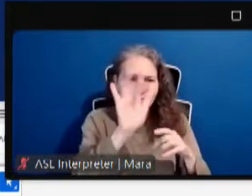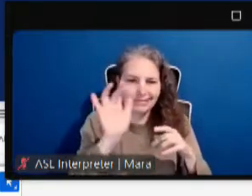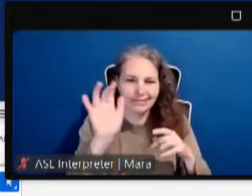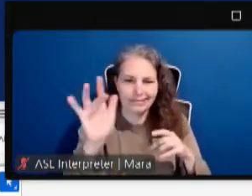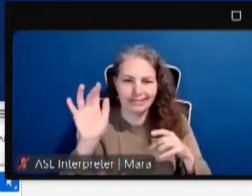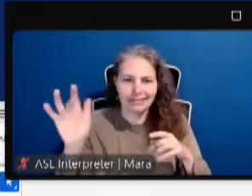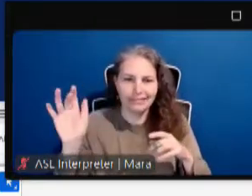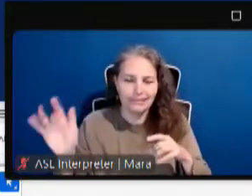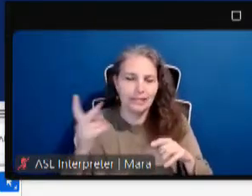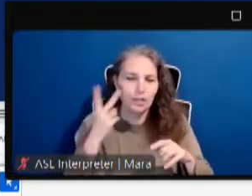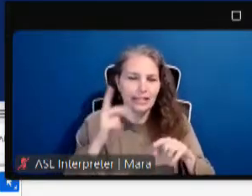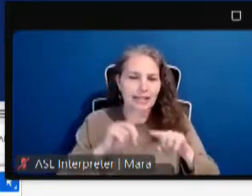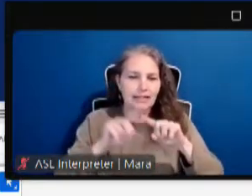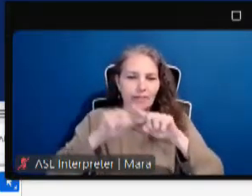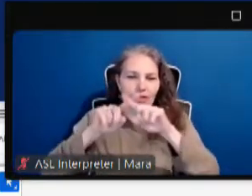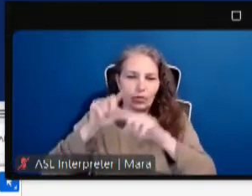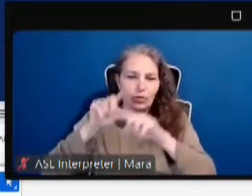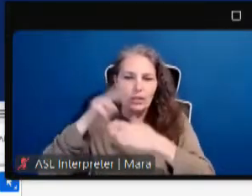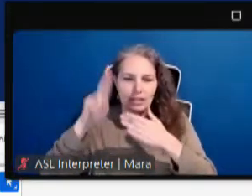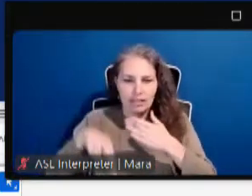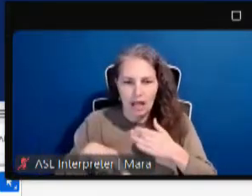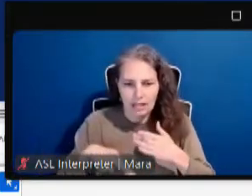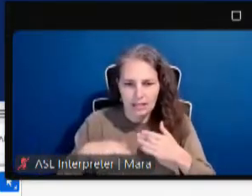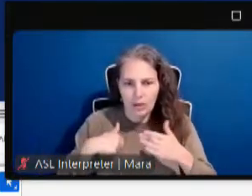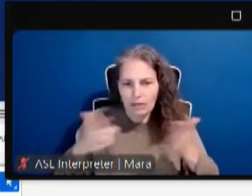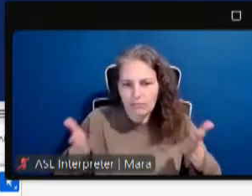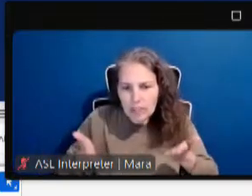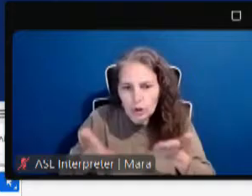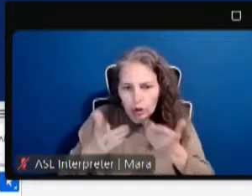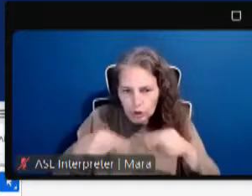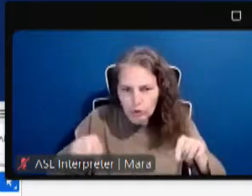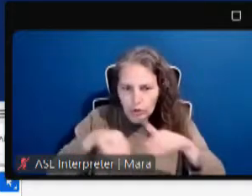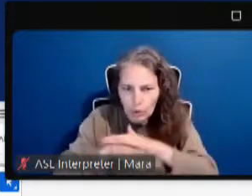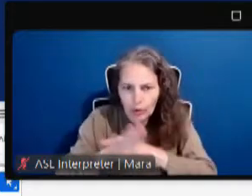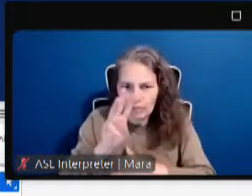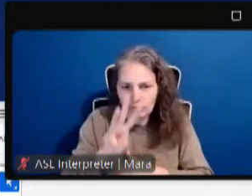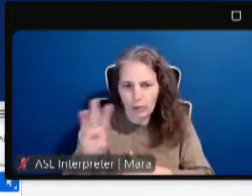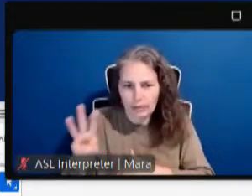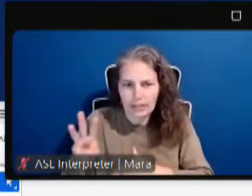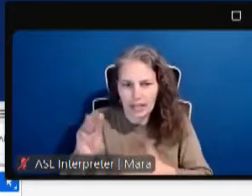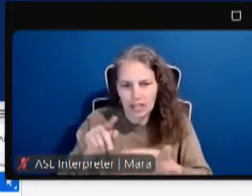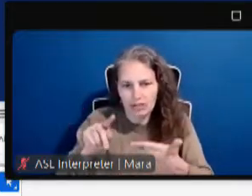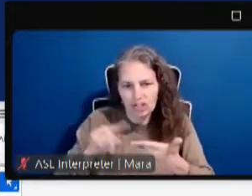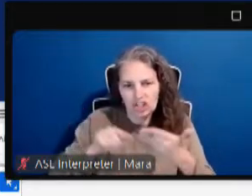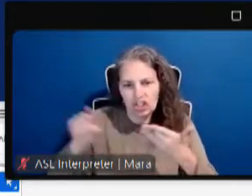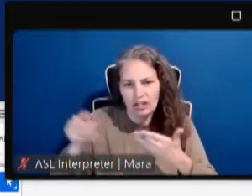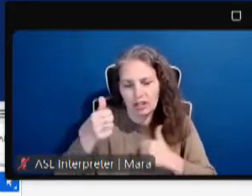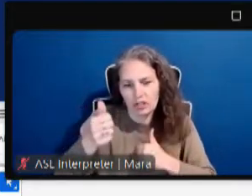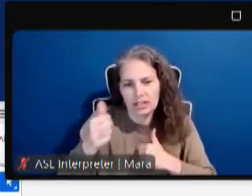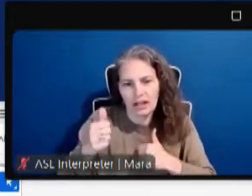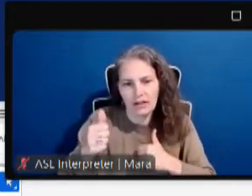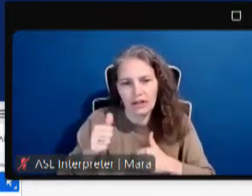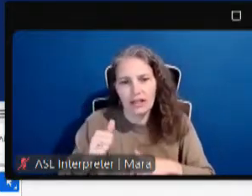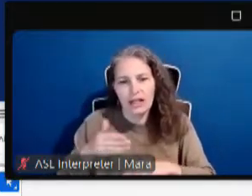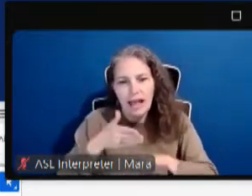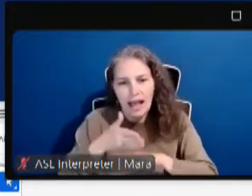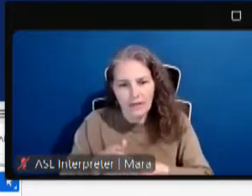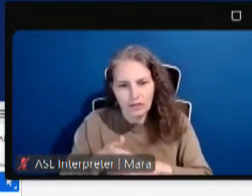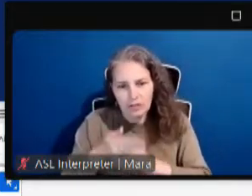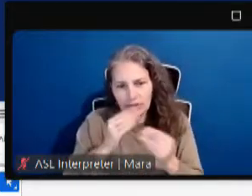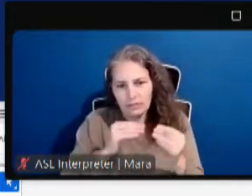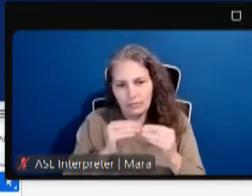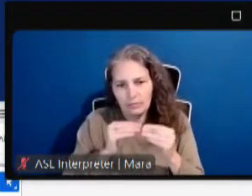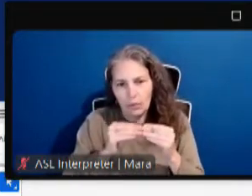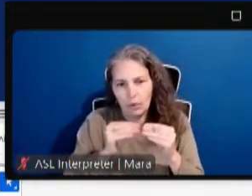different elements of that. So I urge everybody to go there and check that out. As information becomes available, we are updating